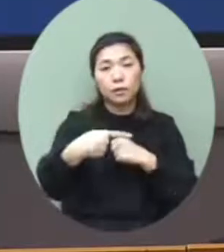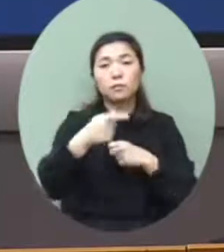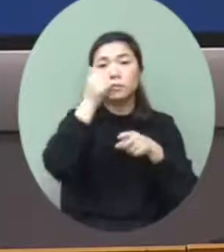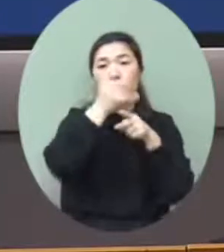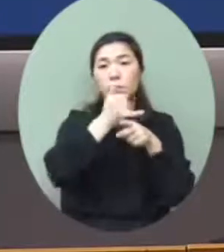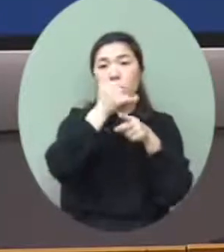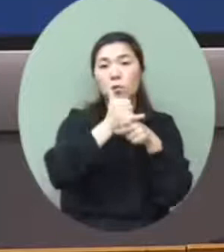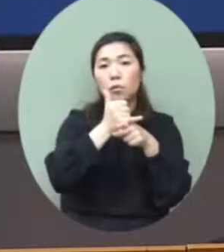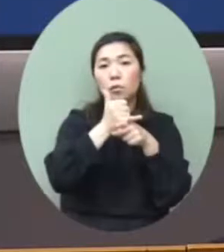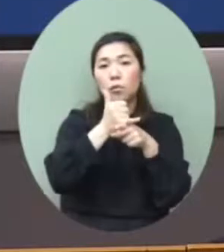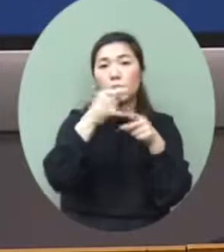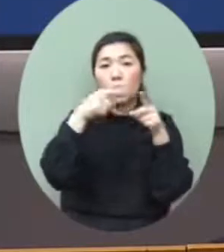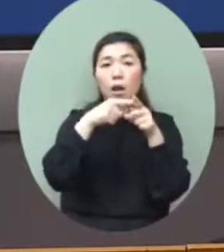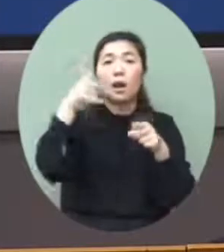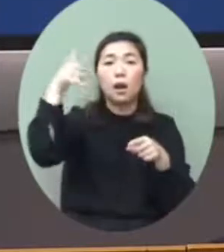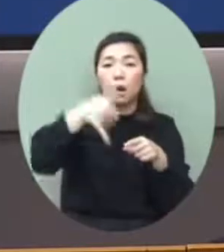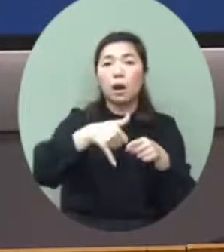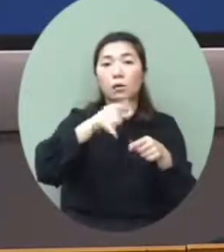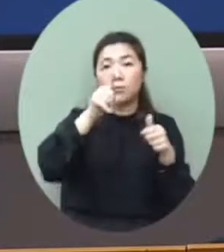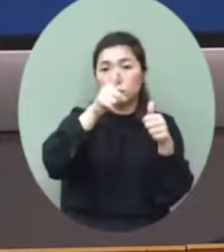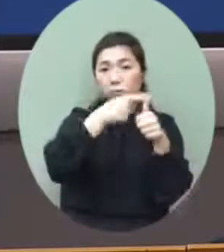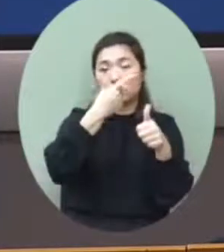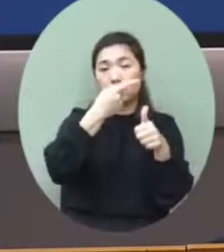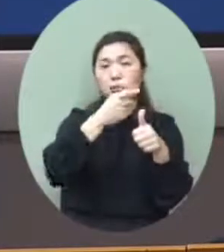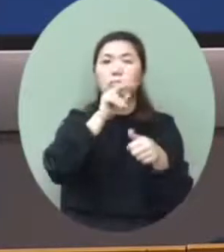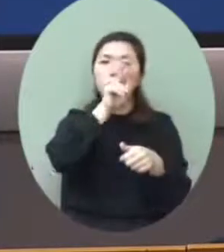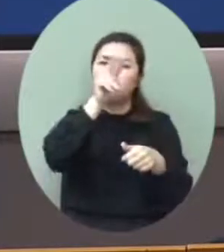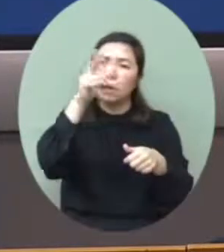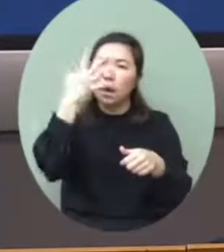The first batch of 16